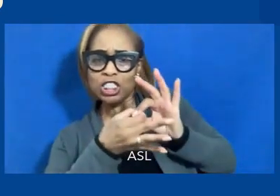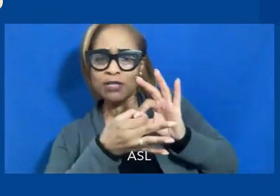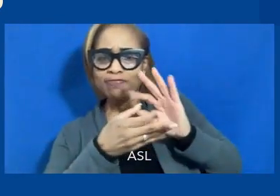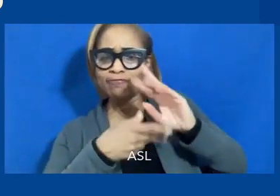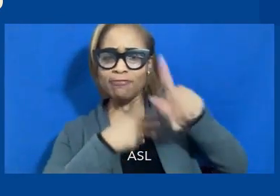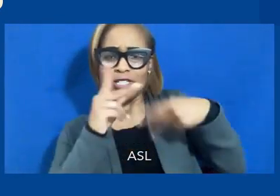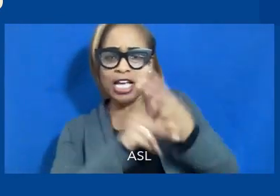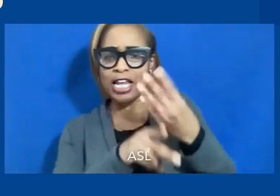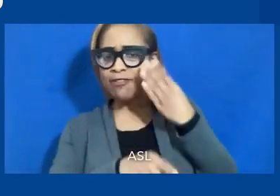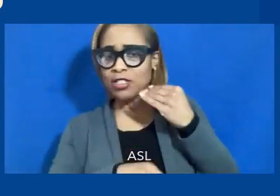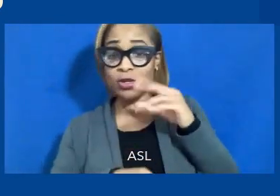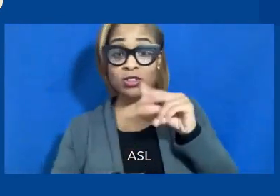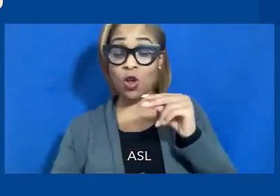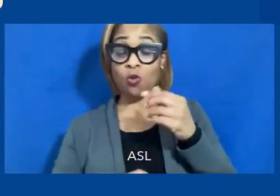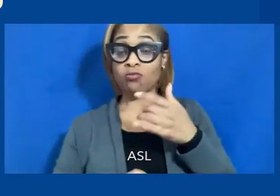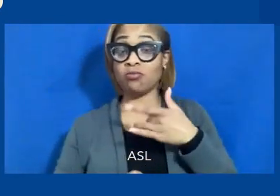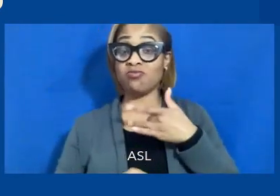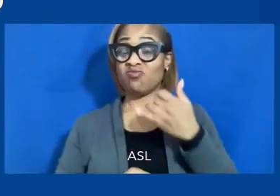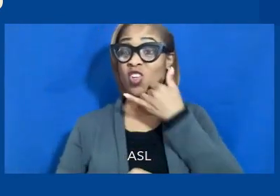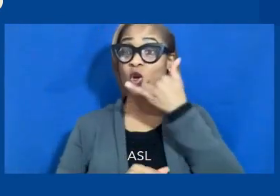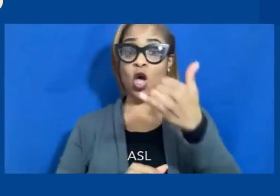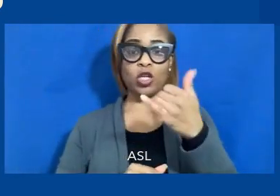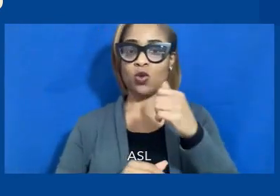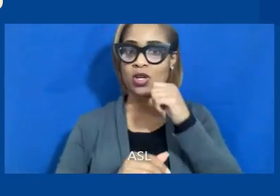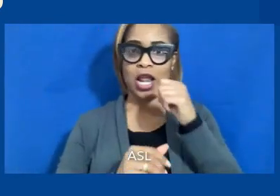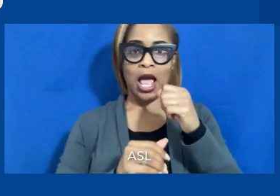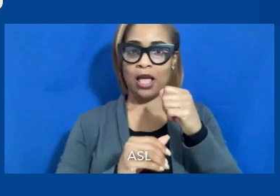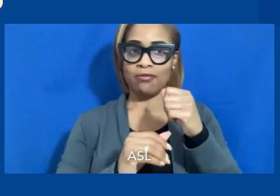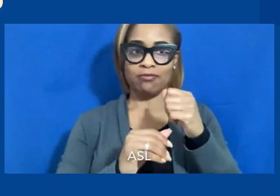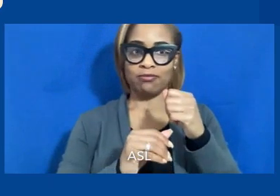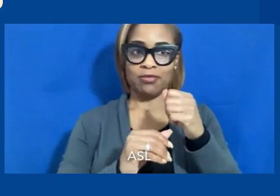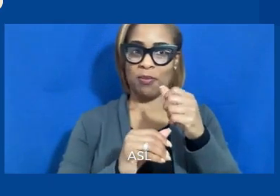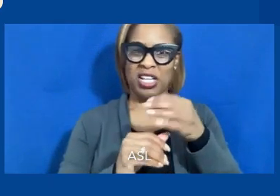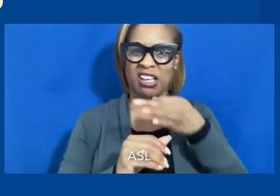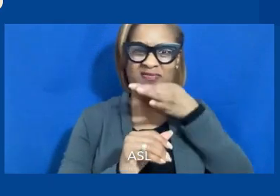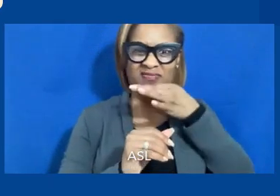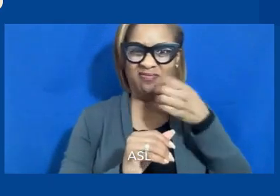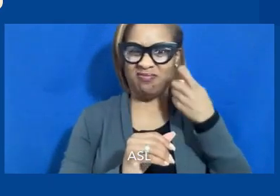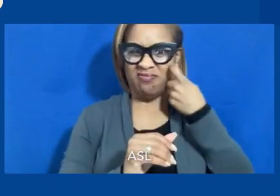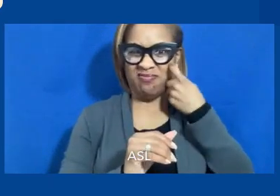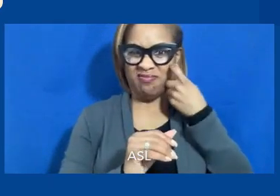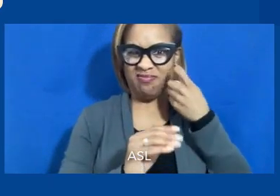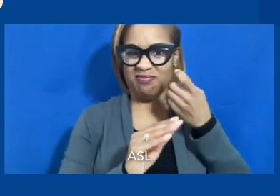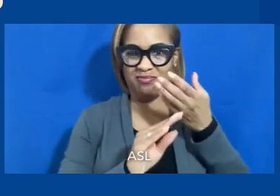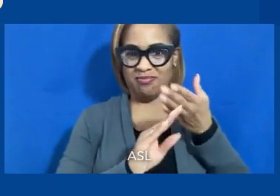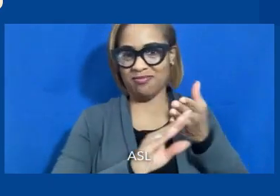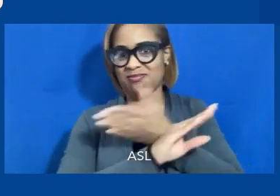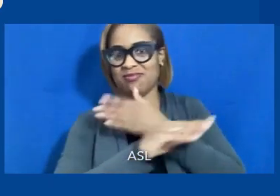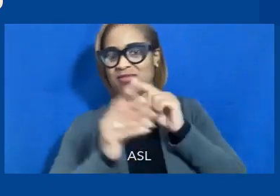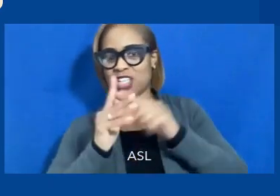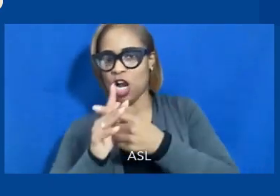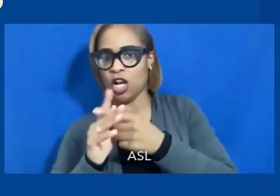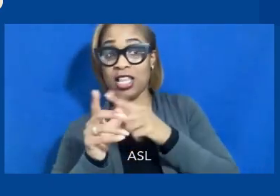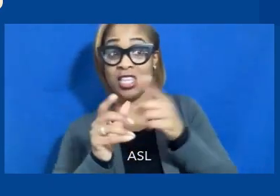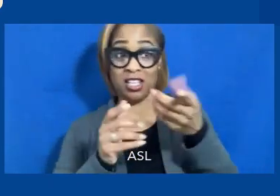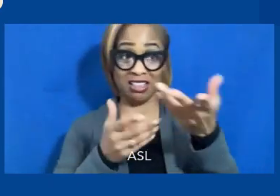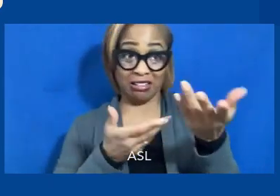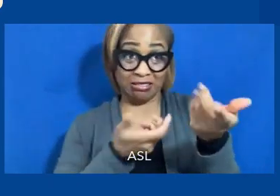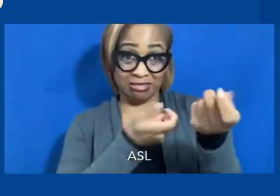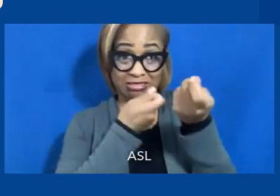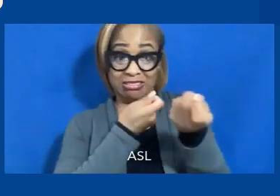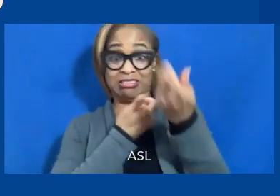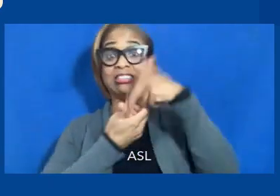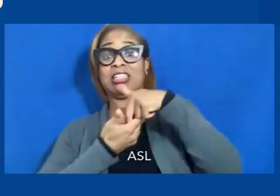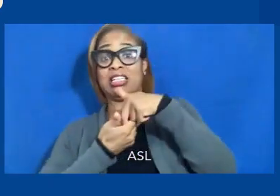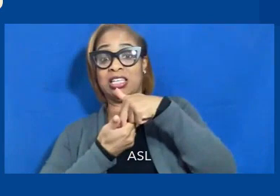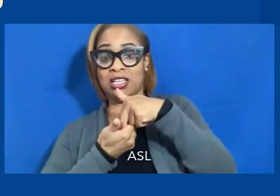called up usually not long before the whole film starts, and you get enlisted to jump in, and you kind